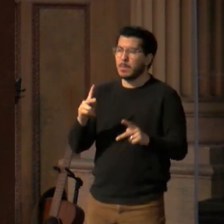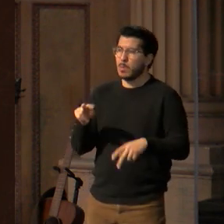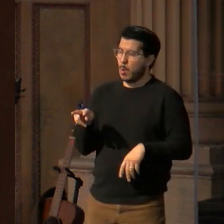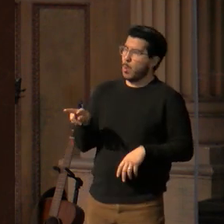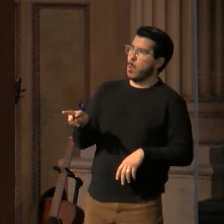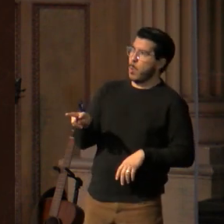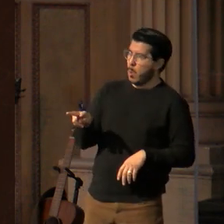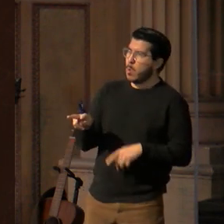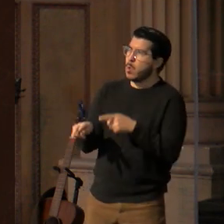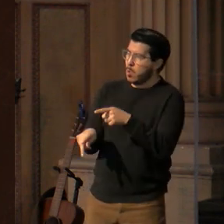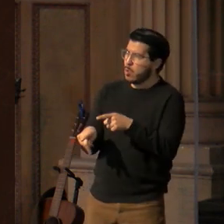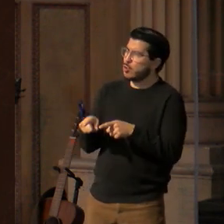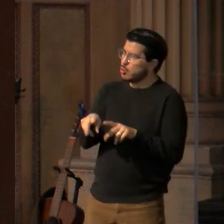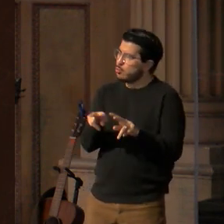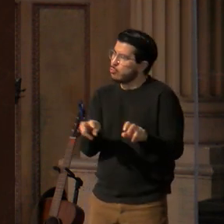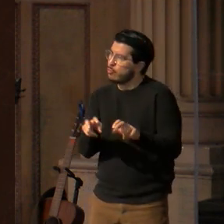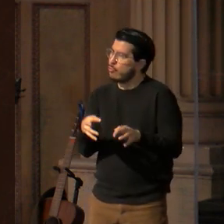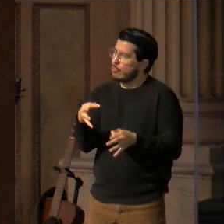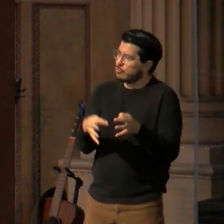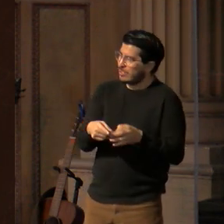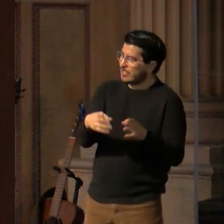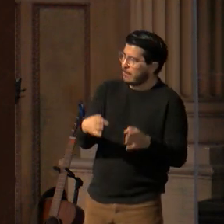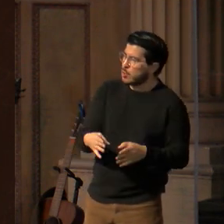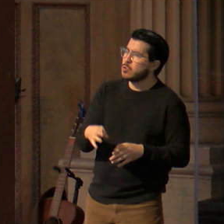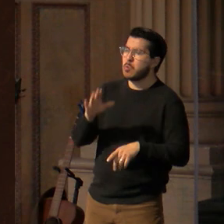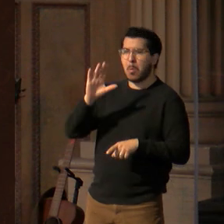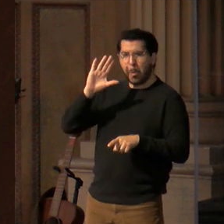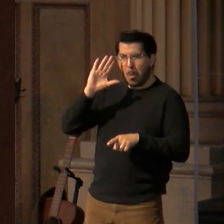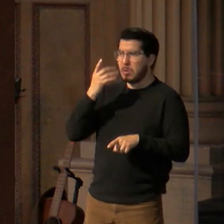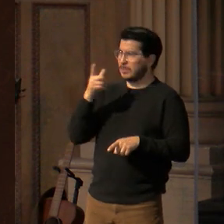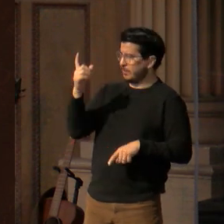and that I'm shrewd, and I can steer the whole conversation about them.